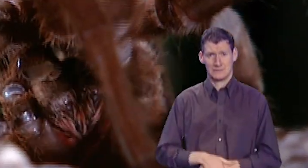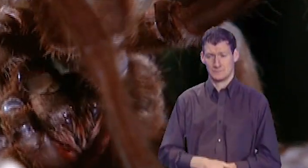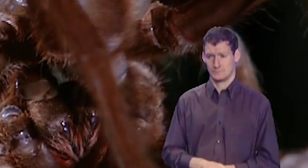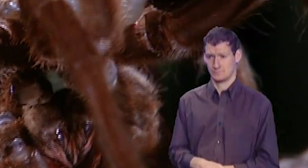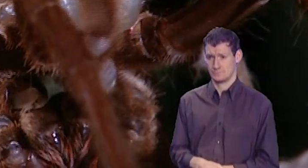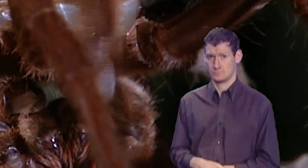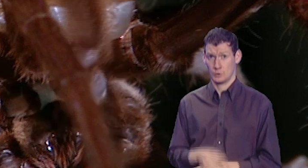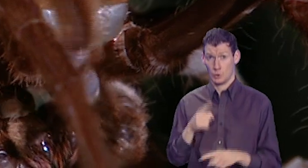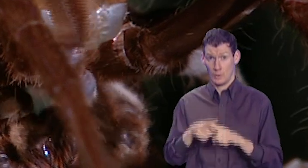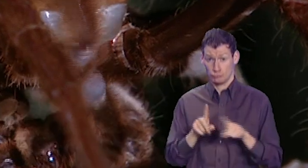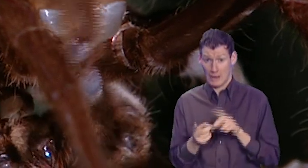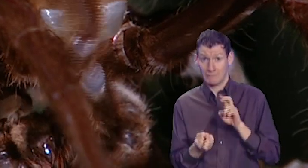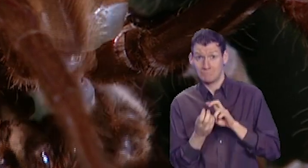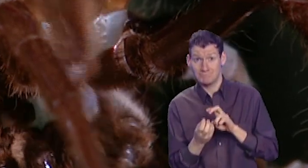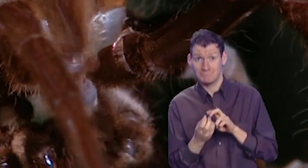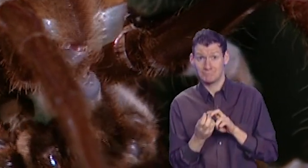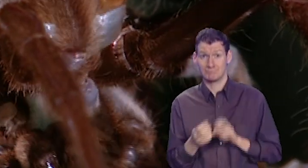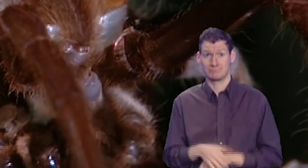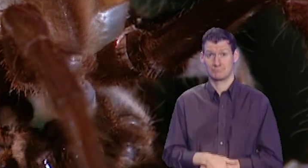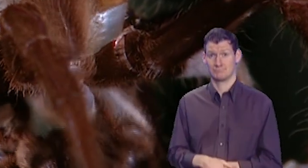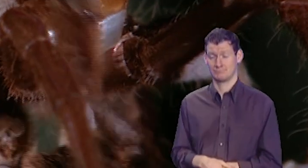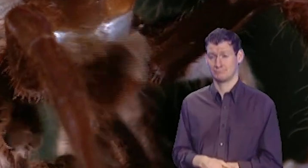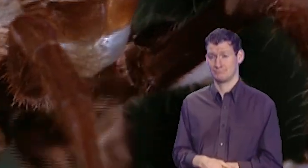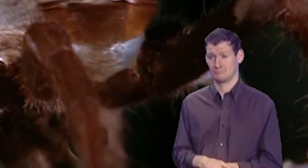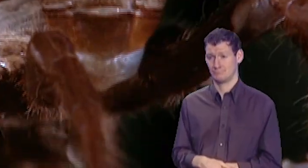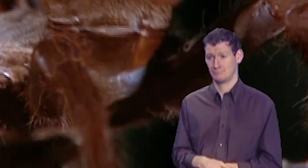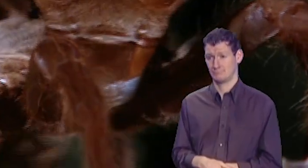He quickly tries to couple with her.